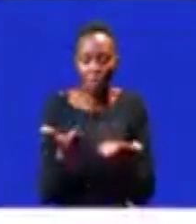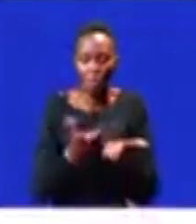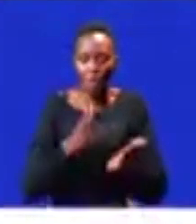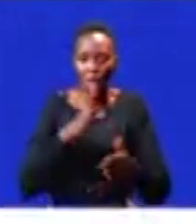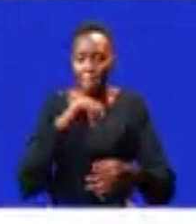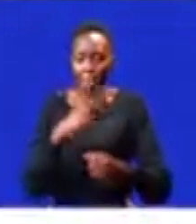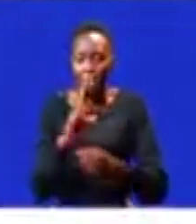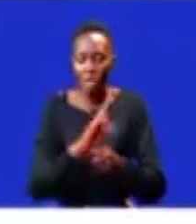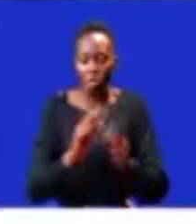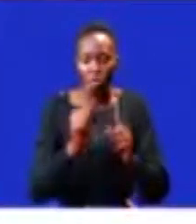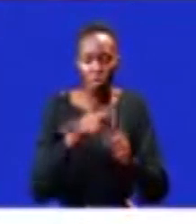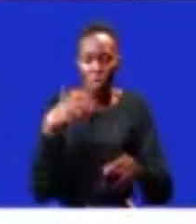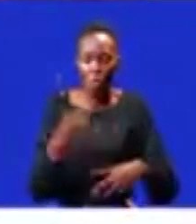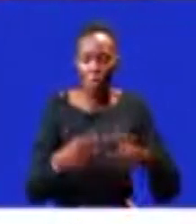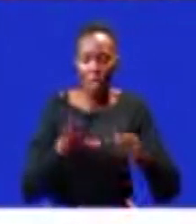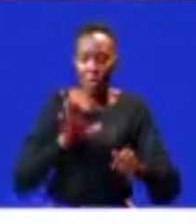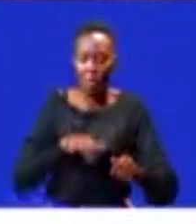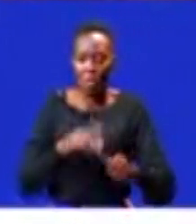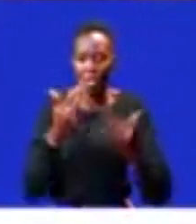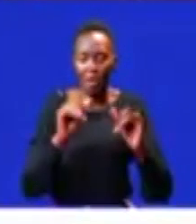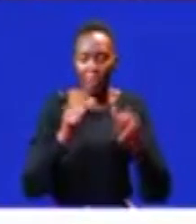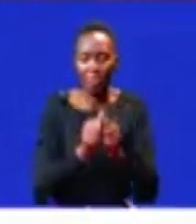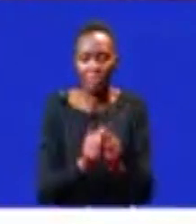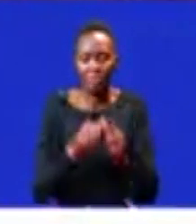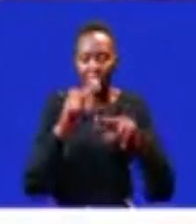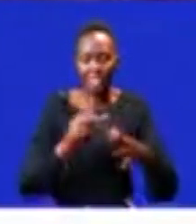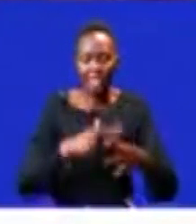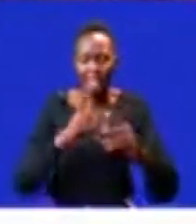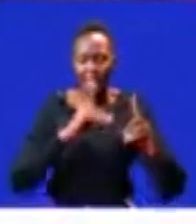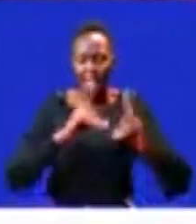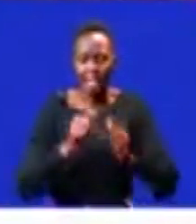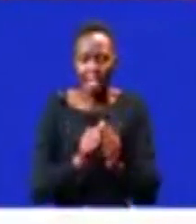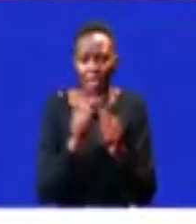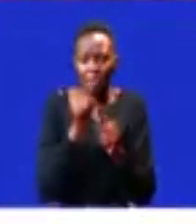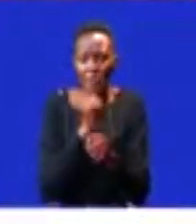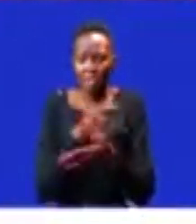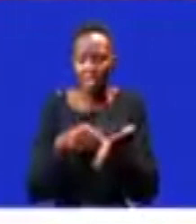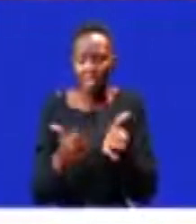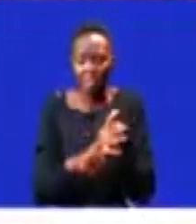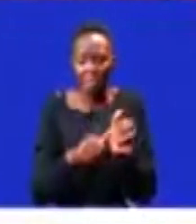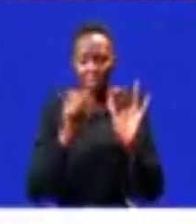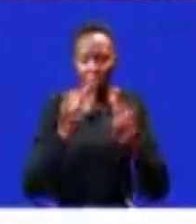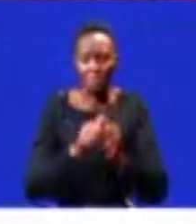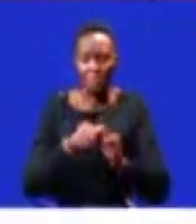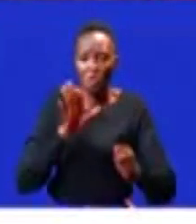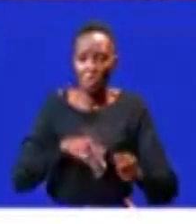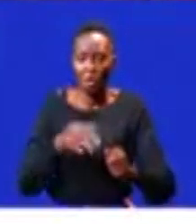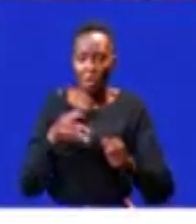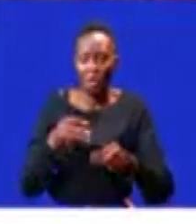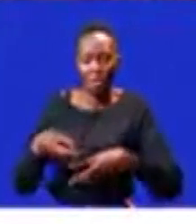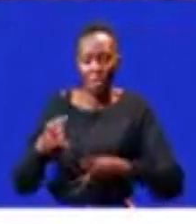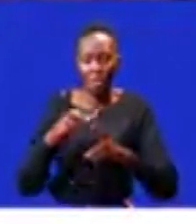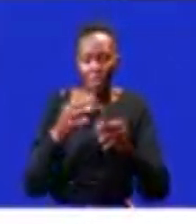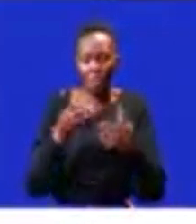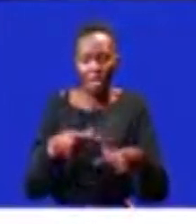ka owacho ni sani Uganda owinjore bed piny kendo twak. E yor tieko lwenje makamago, oyango ni wakeyini bende nyaka many yore mag yuto mondo